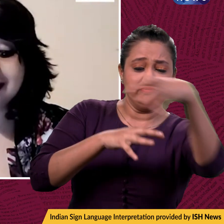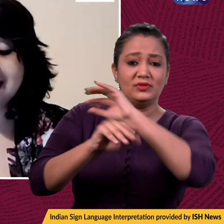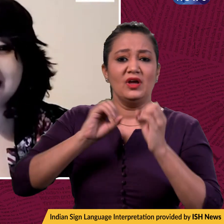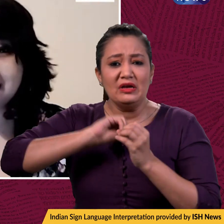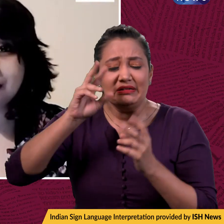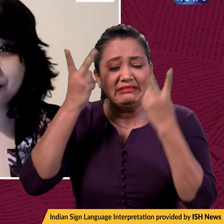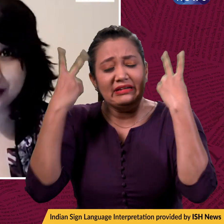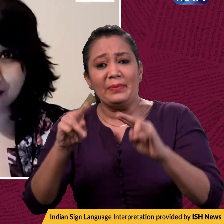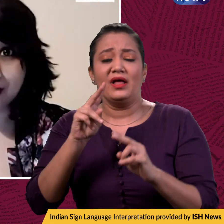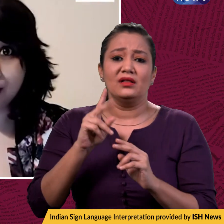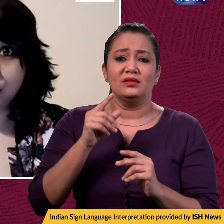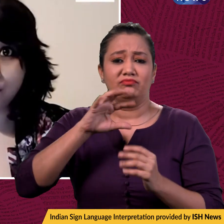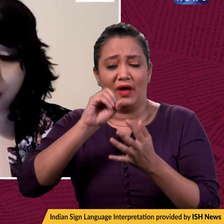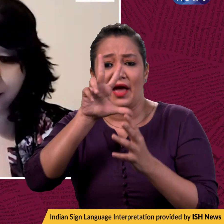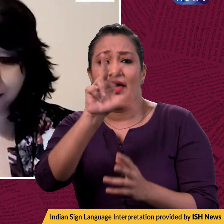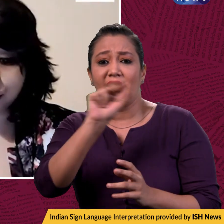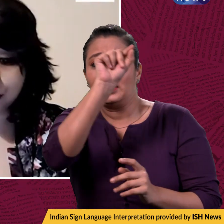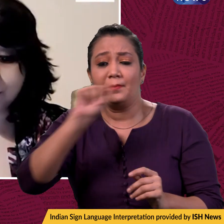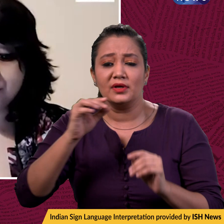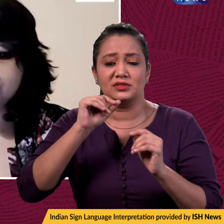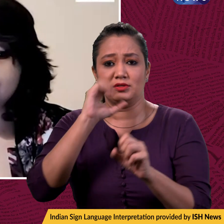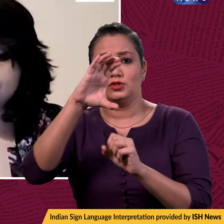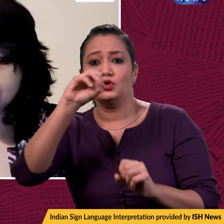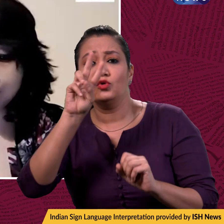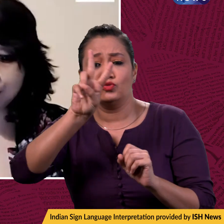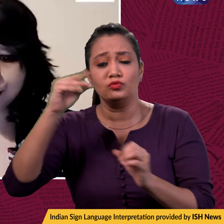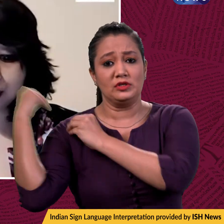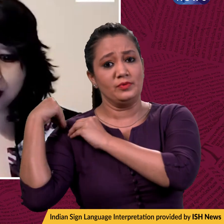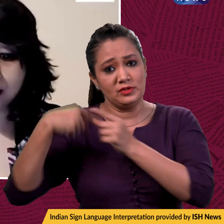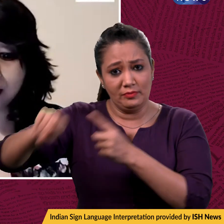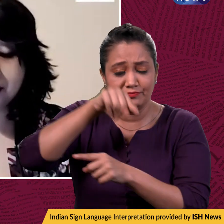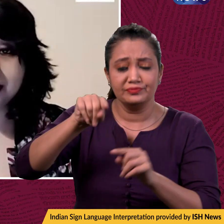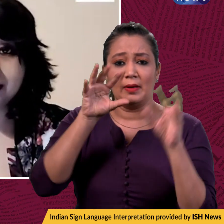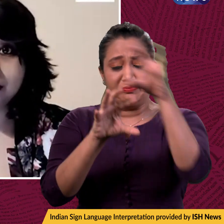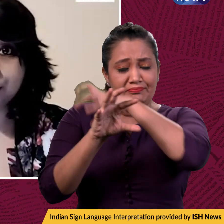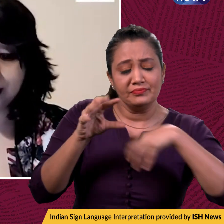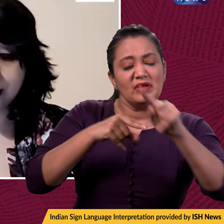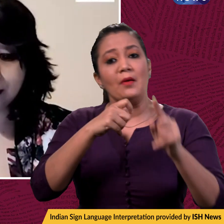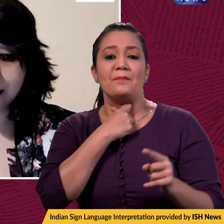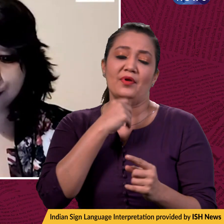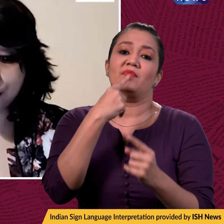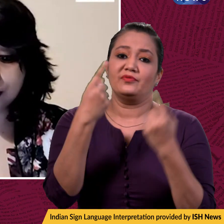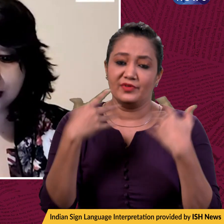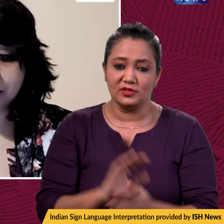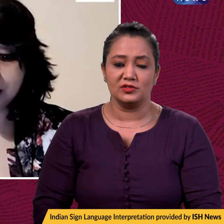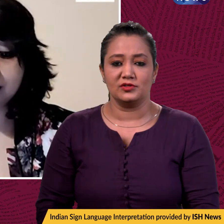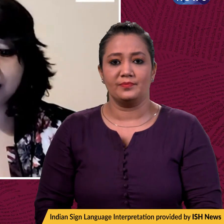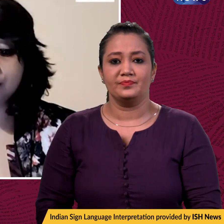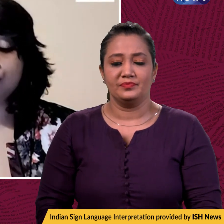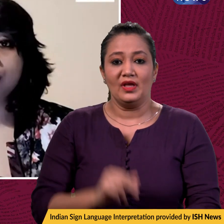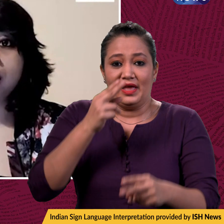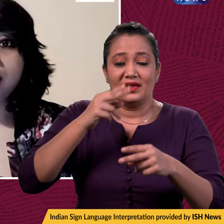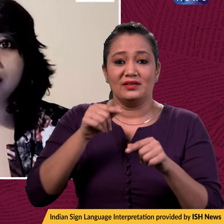emit nearly 80% of carbon emissions are really crucial amid the UN climate talks taking place